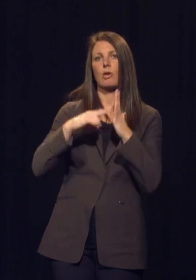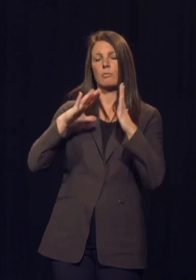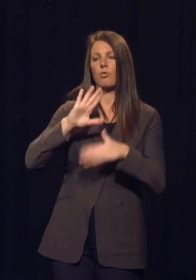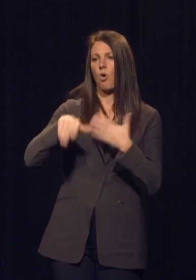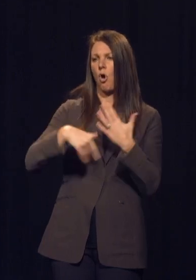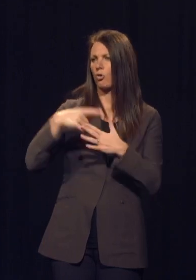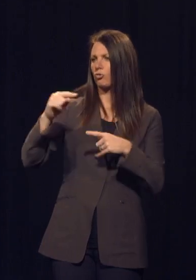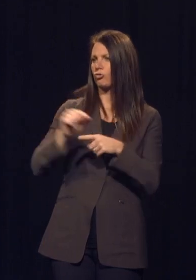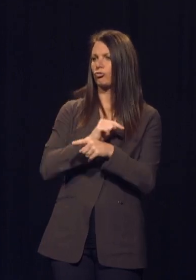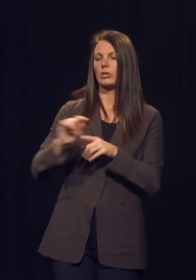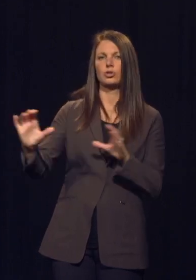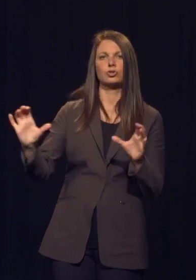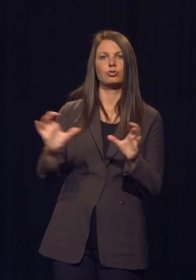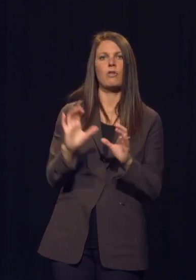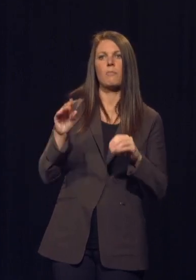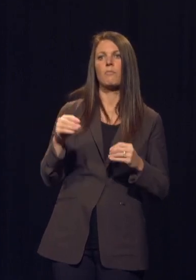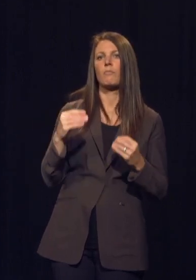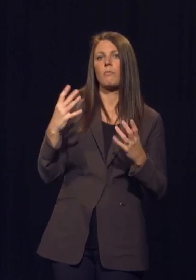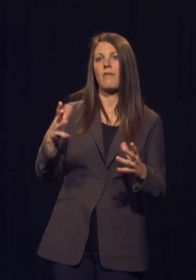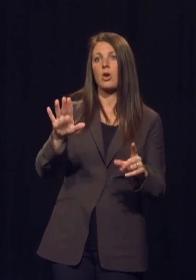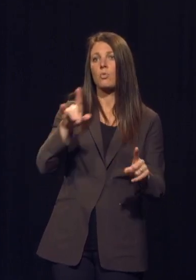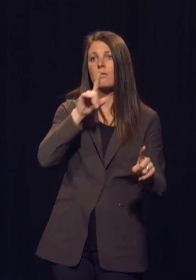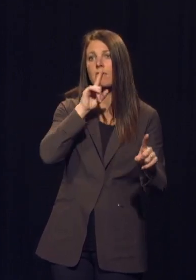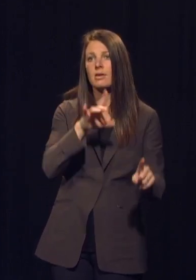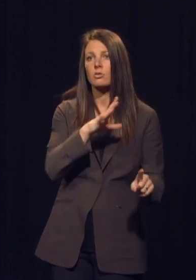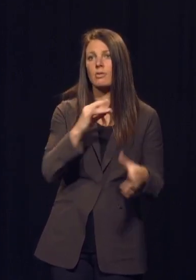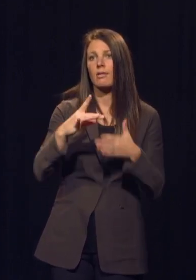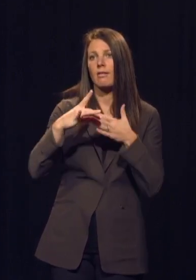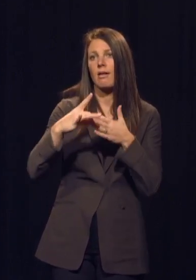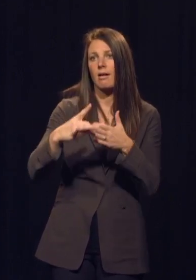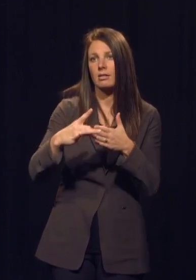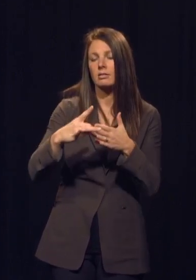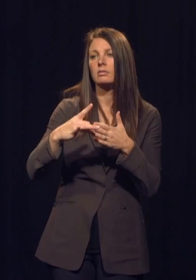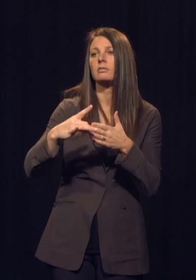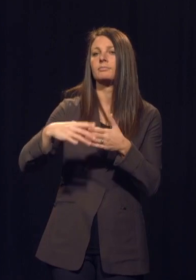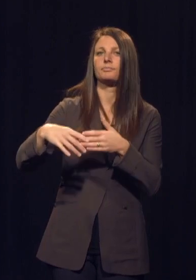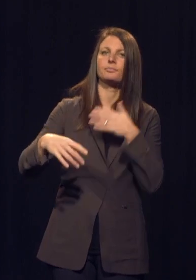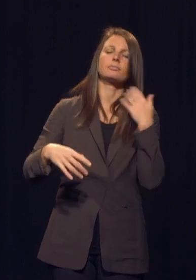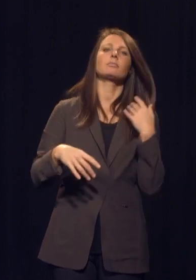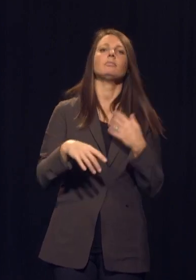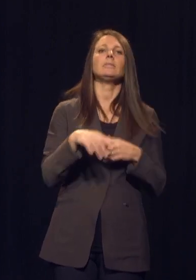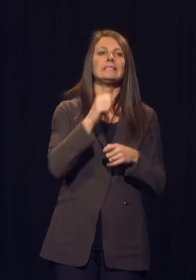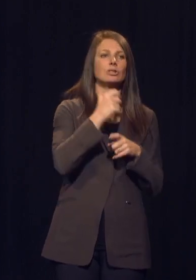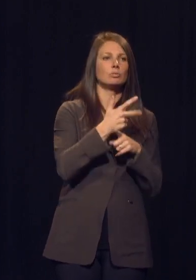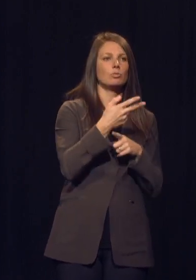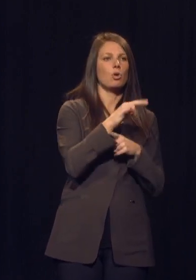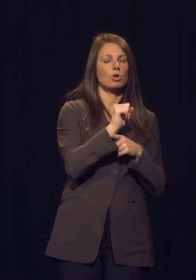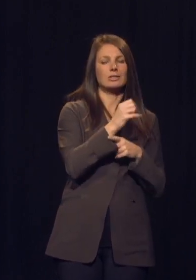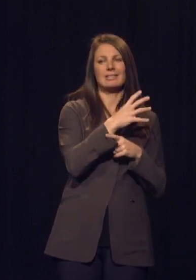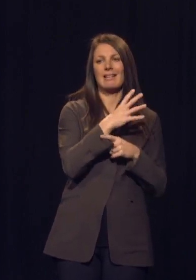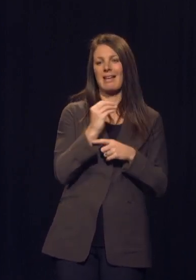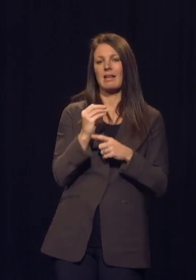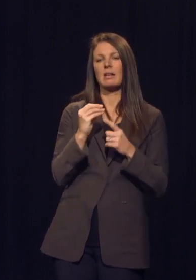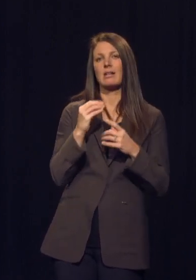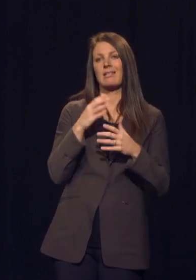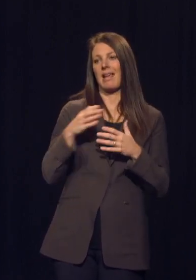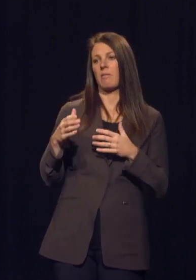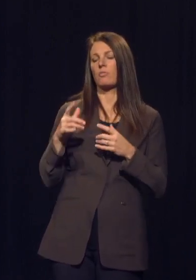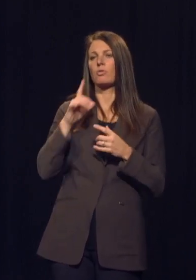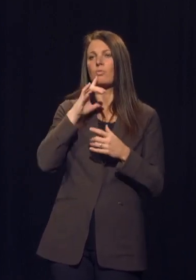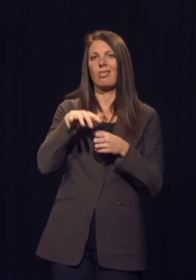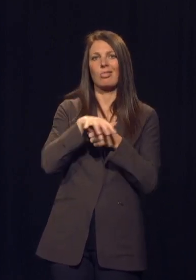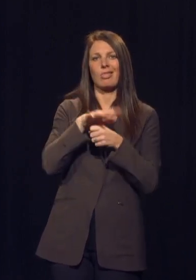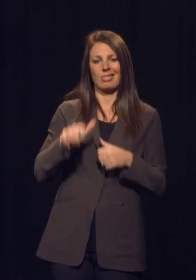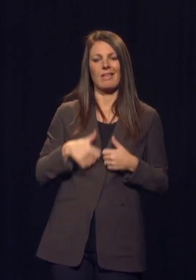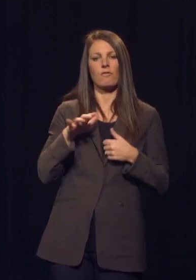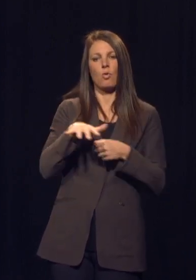trained and certified to provide you answers and guidance. Assisters and brokers are your friends and neighbors in your local